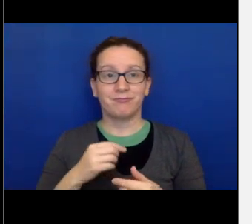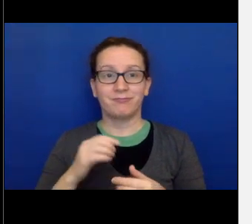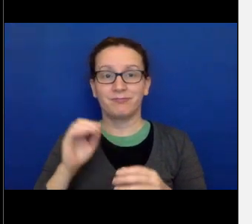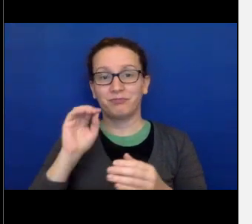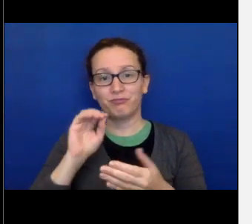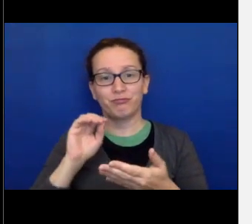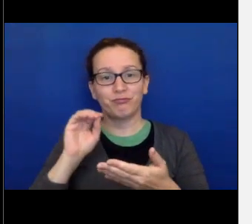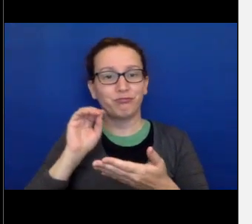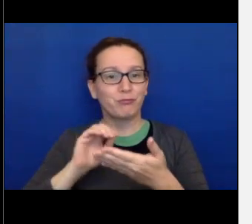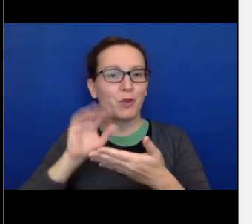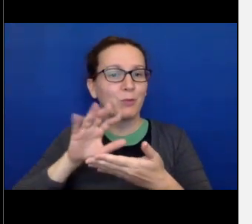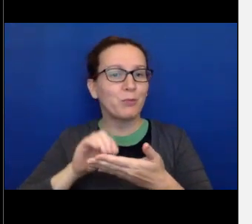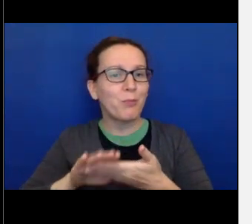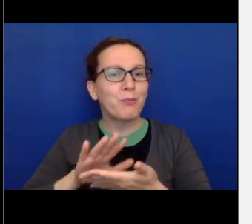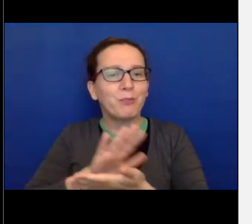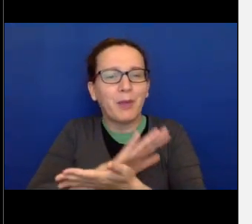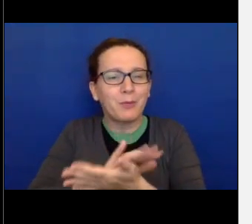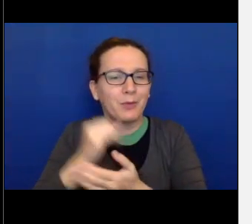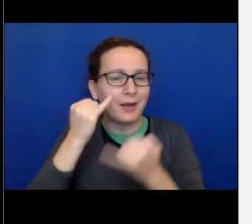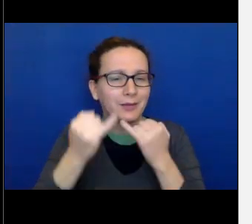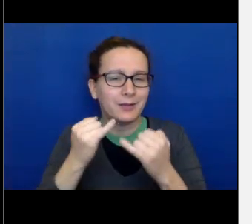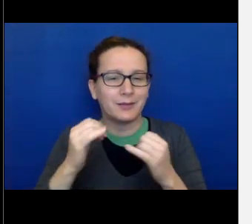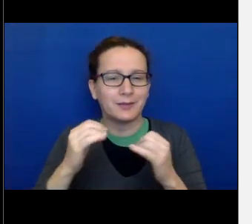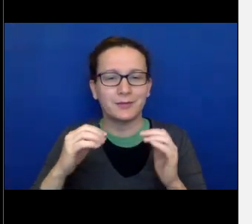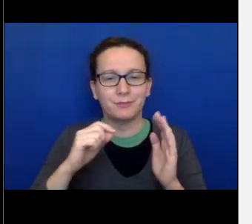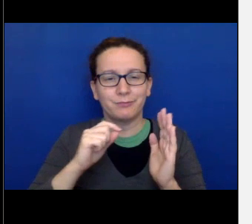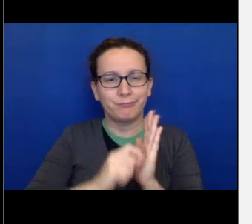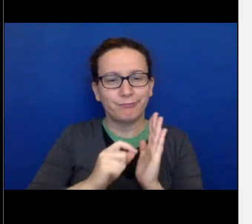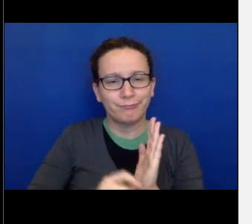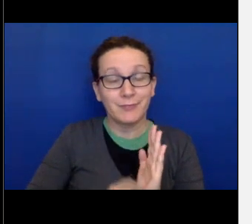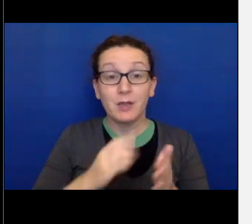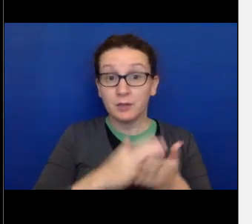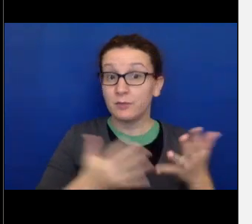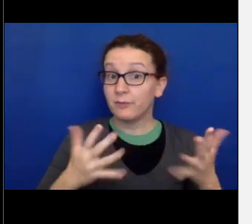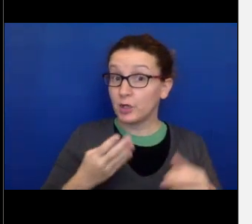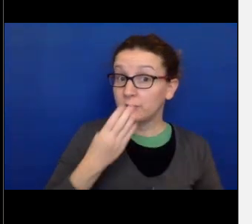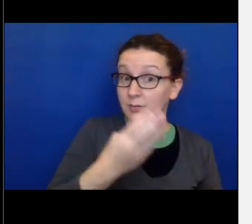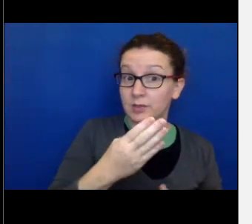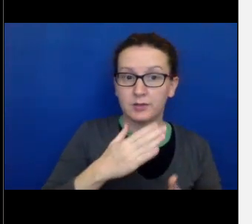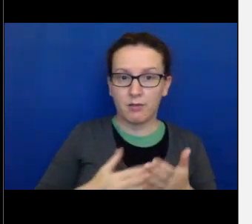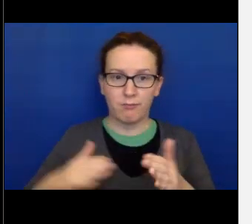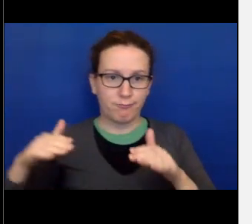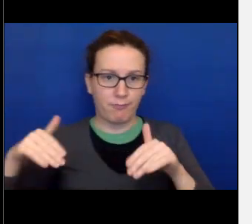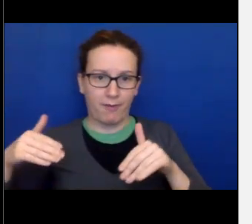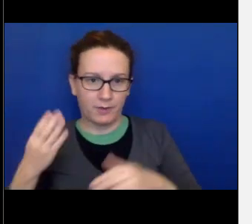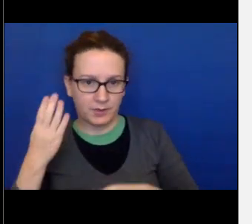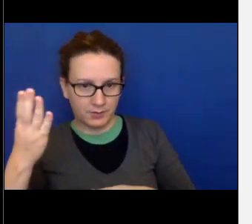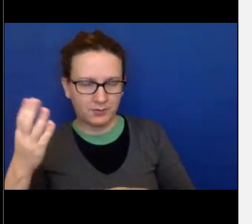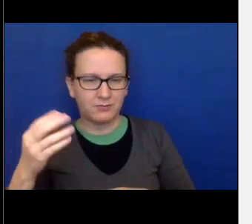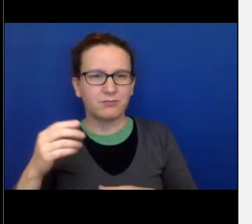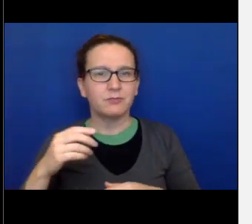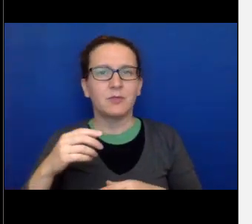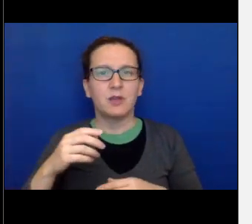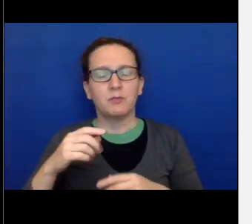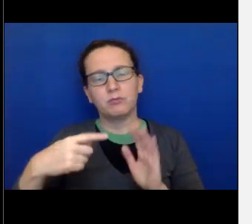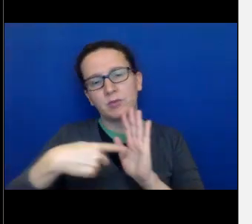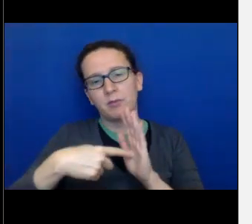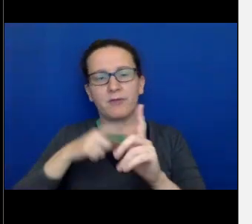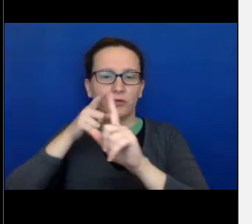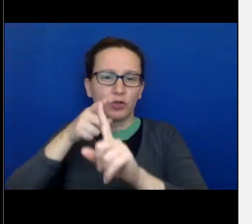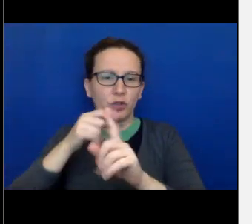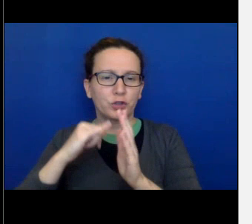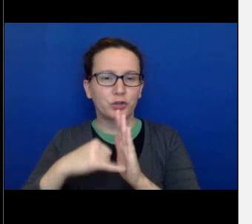paper ideas, some of which I've submitted, some of which I haven't, and I put examples of target journals, some of which I have